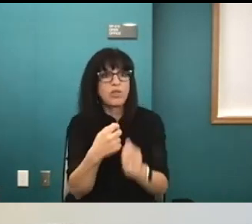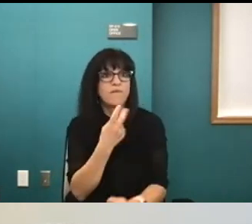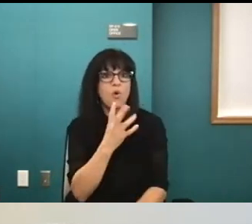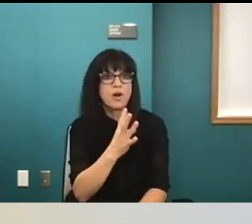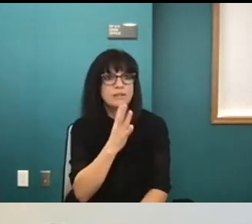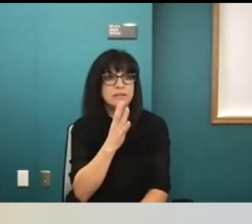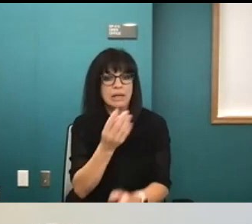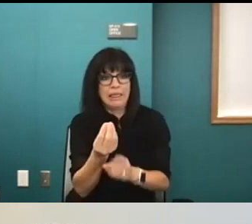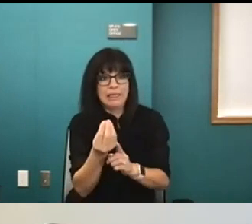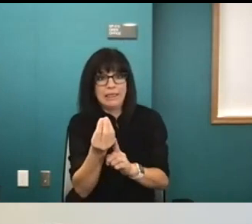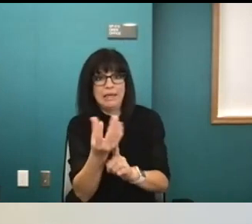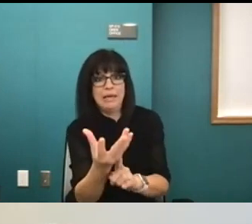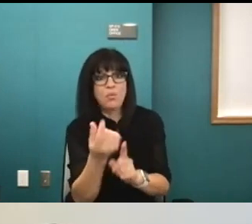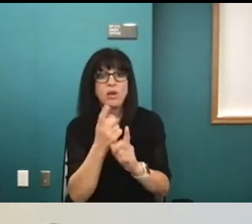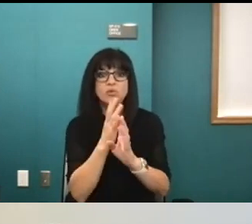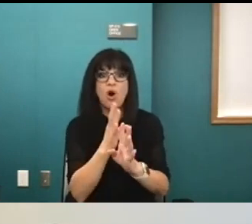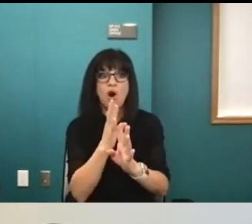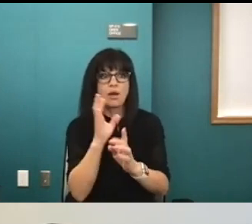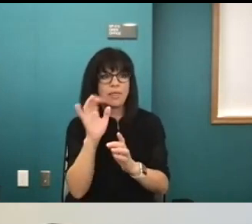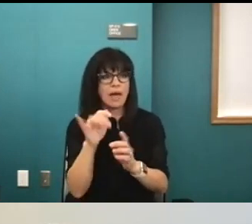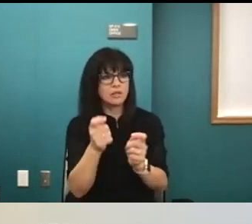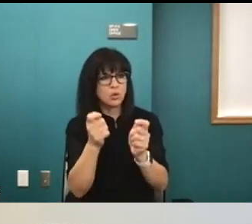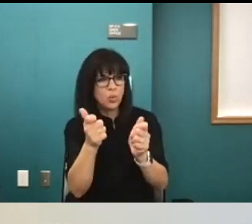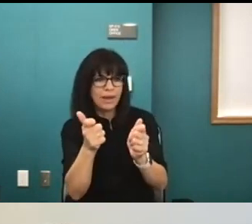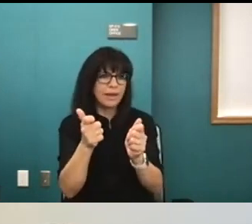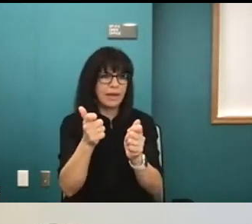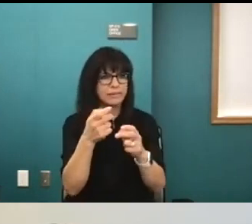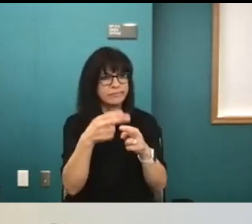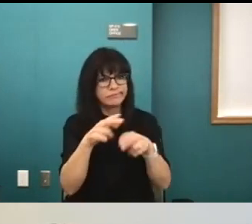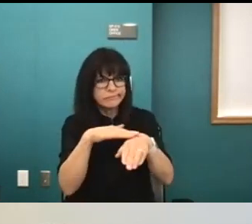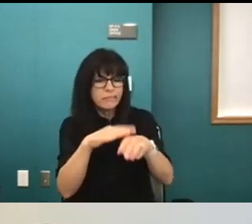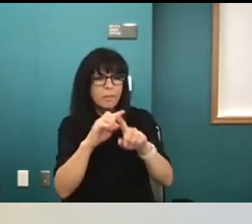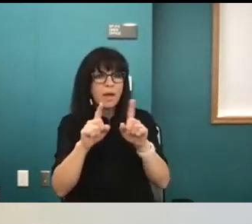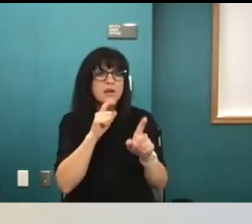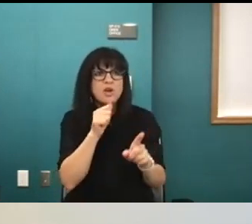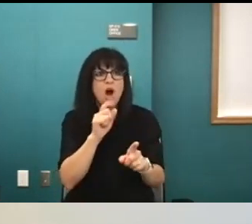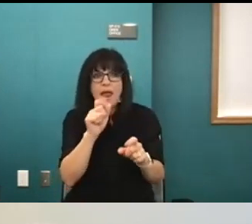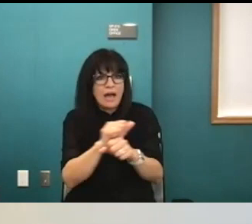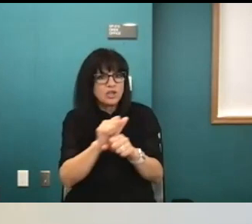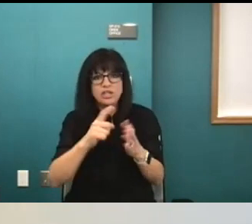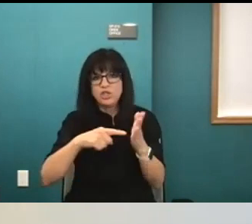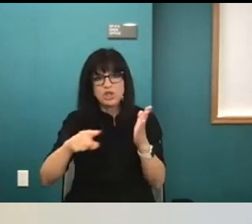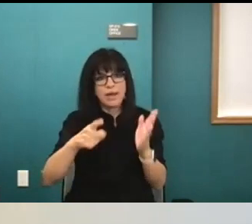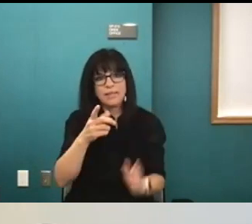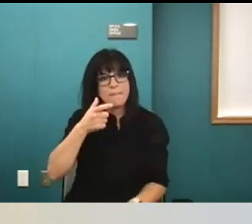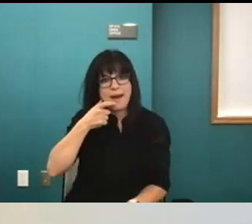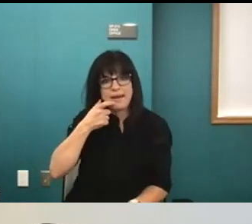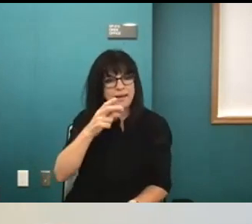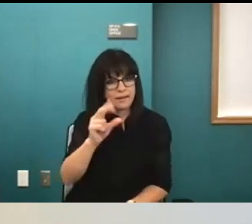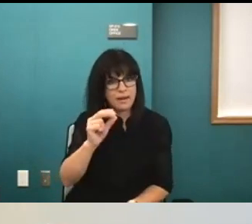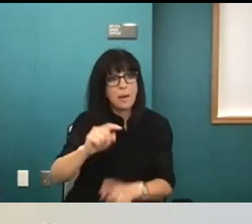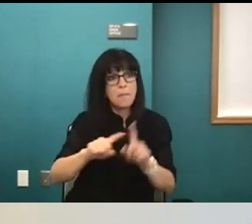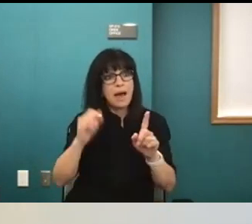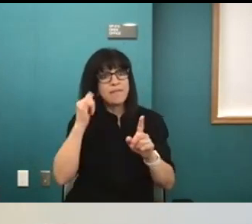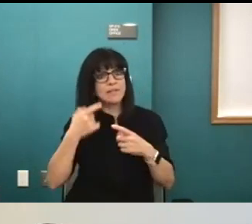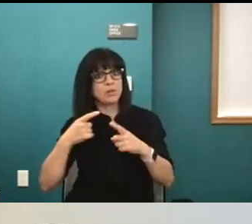lit with your voice. So that's kind of a quick and dirty. But again, it's not actually checking the microphone itself. But if that's usually working, you